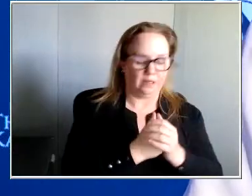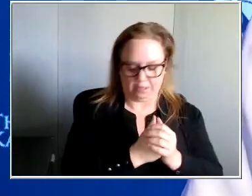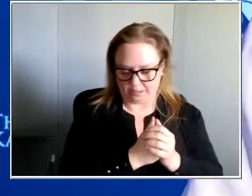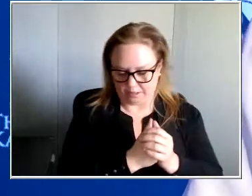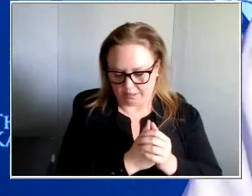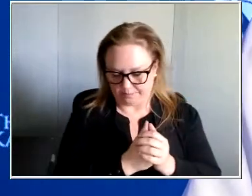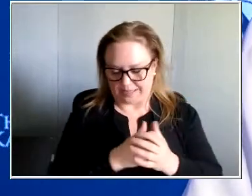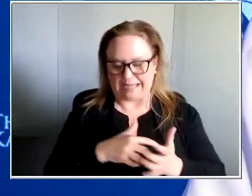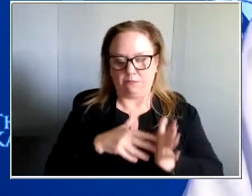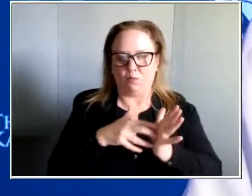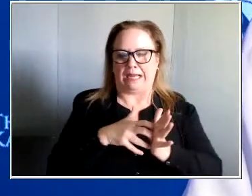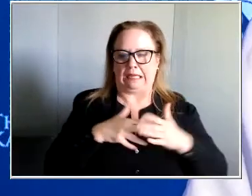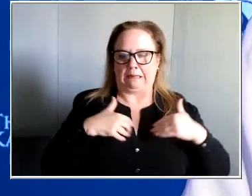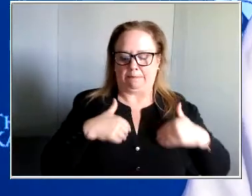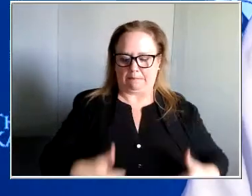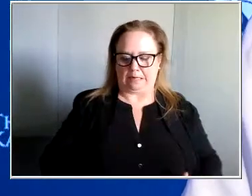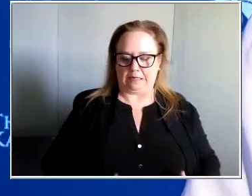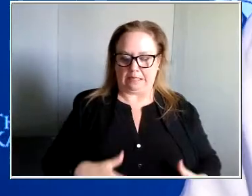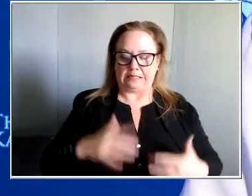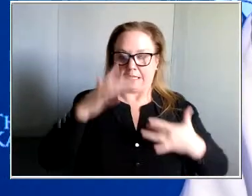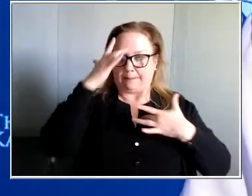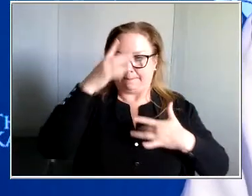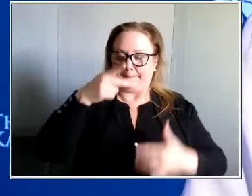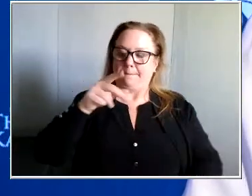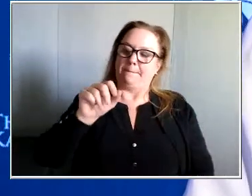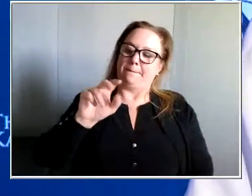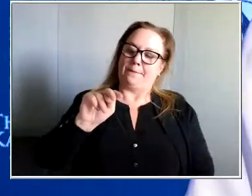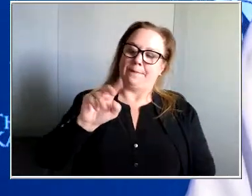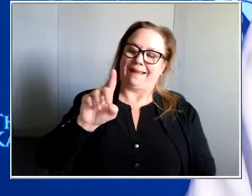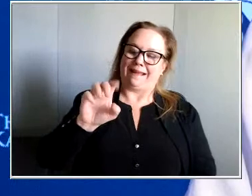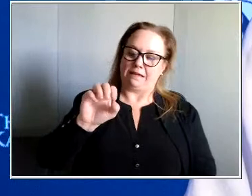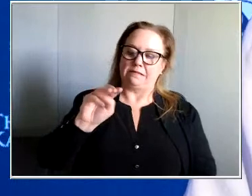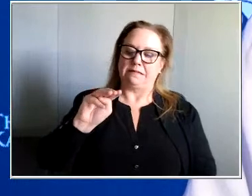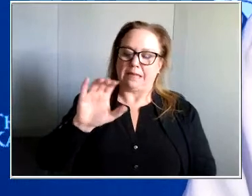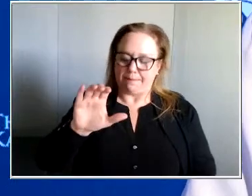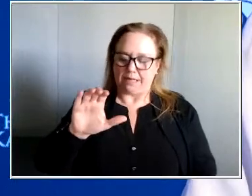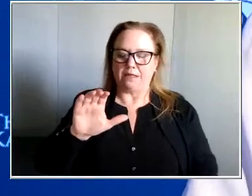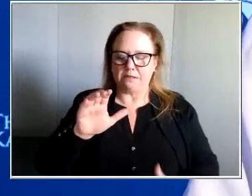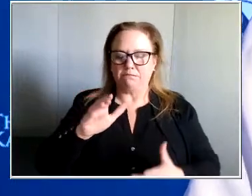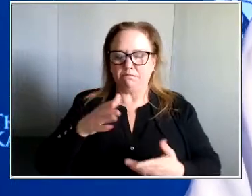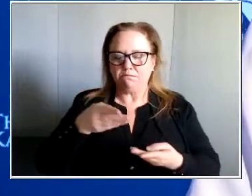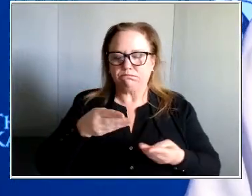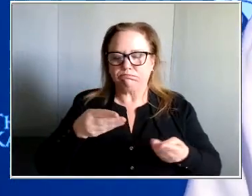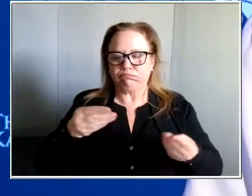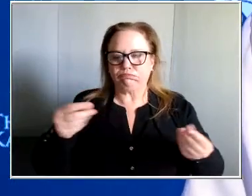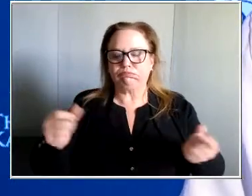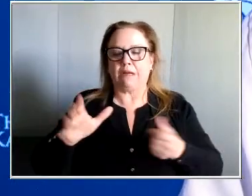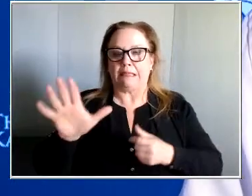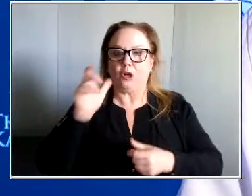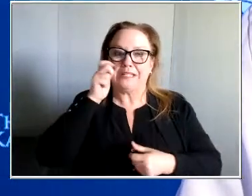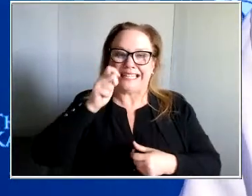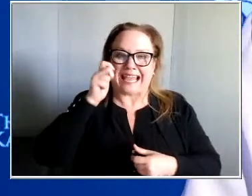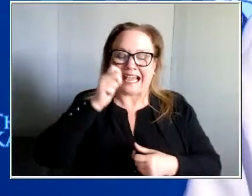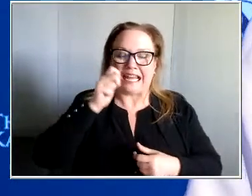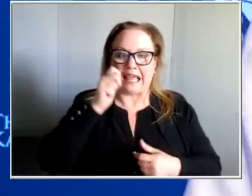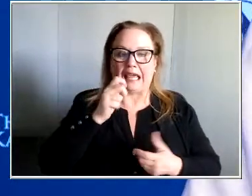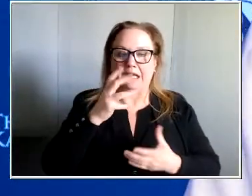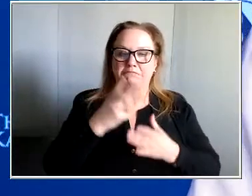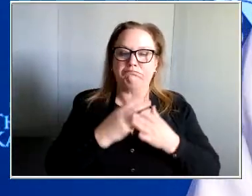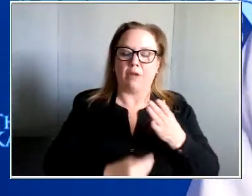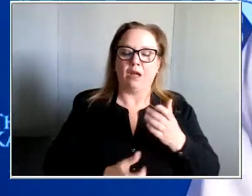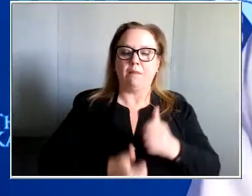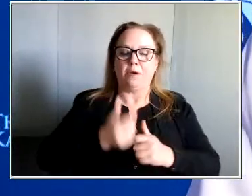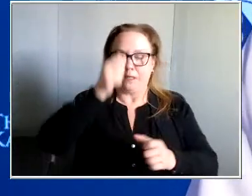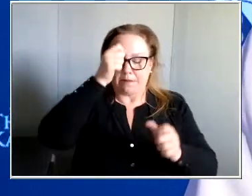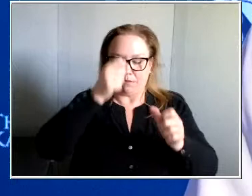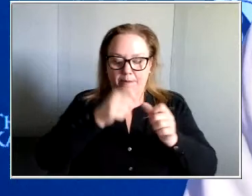so while the pandemic is over for a lot of people in their day-to-day goings on, we have to remember and